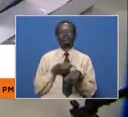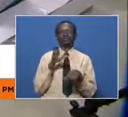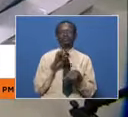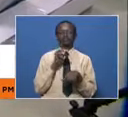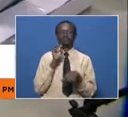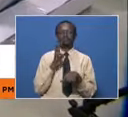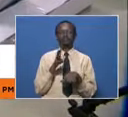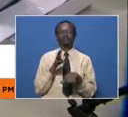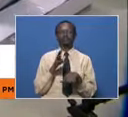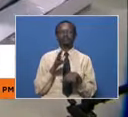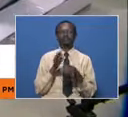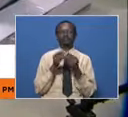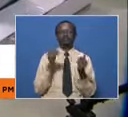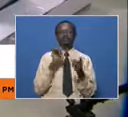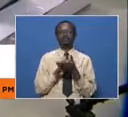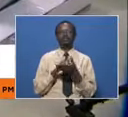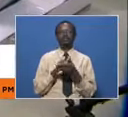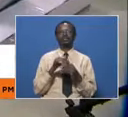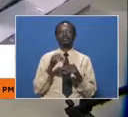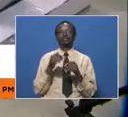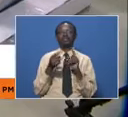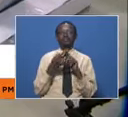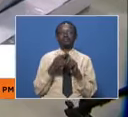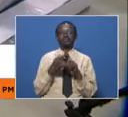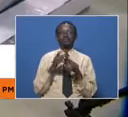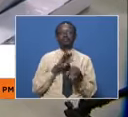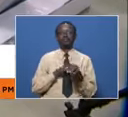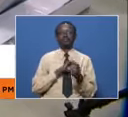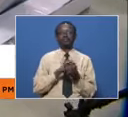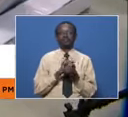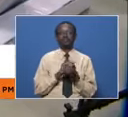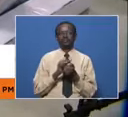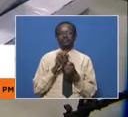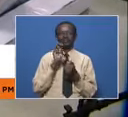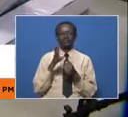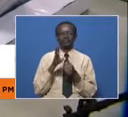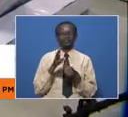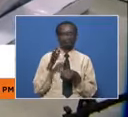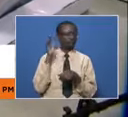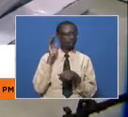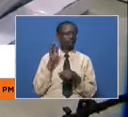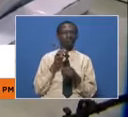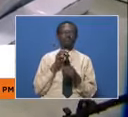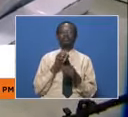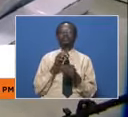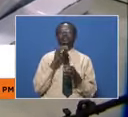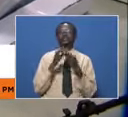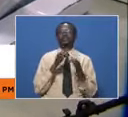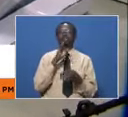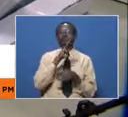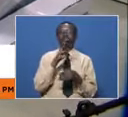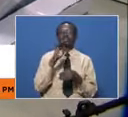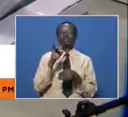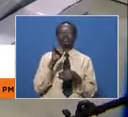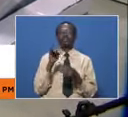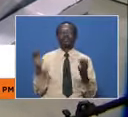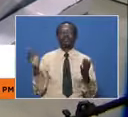One, Friday we are going to get that thing. And by the way, that's not the end of it. Even if the whole of BBI is thrown out, still Parliament can